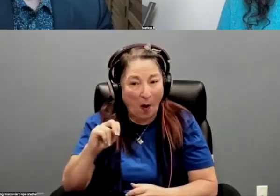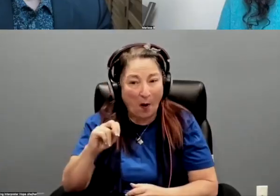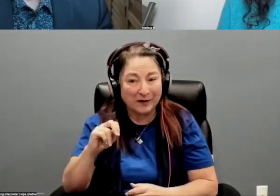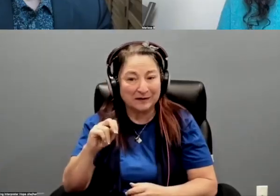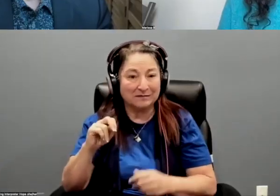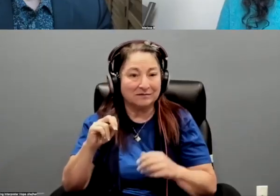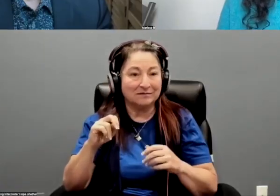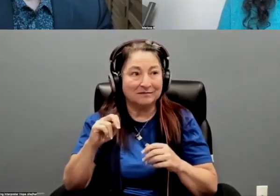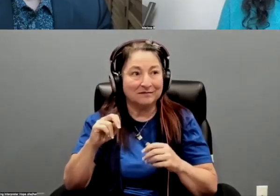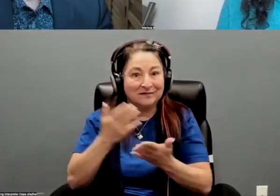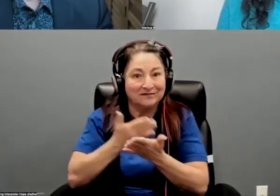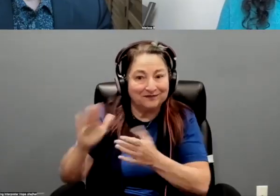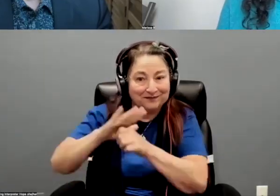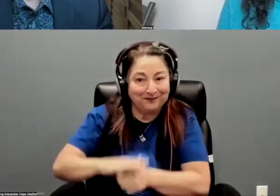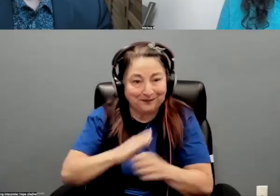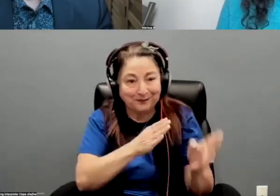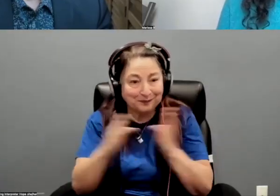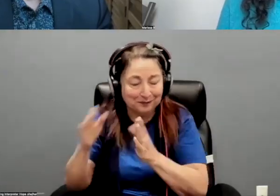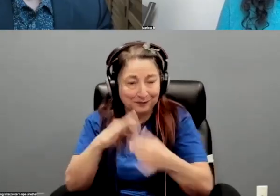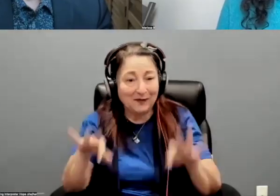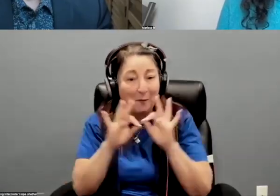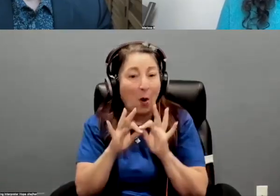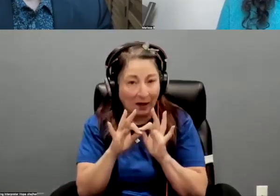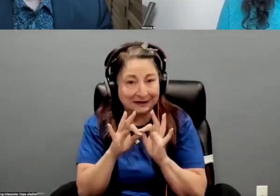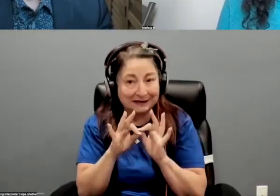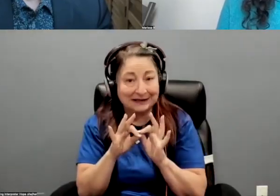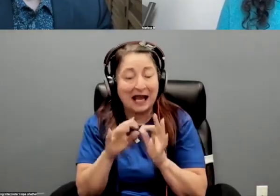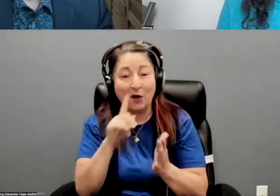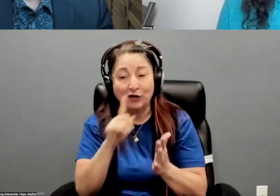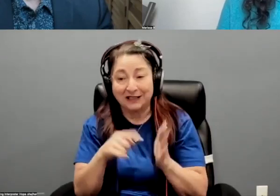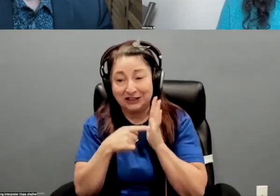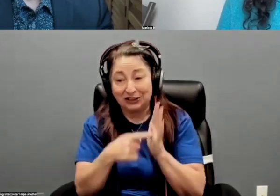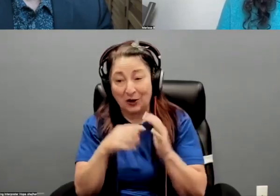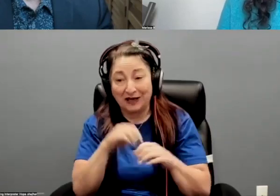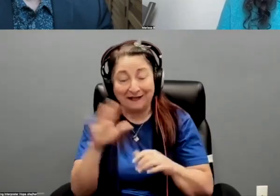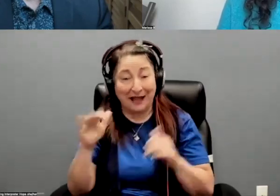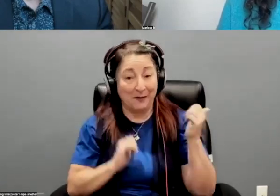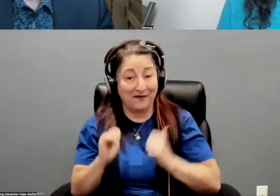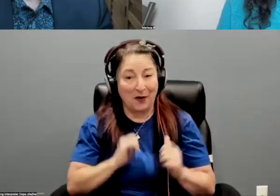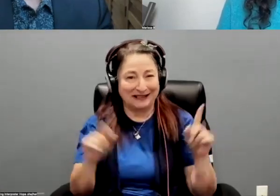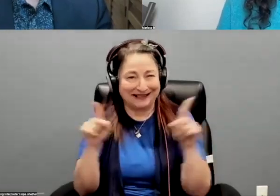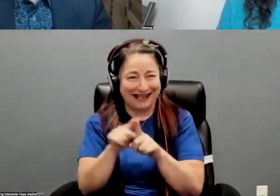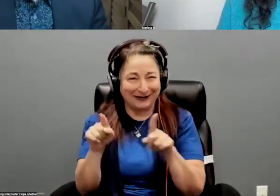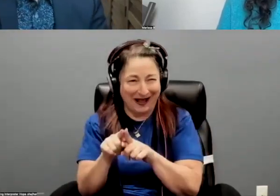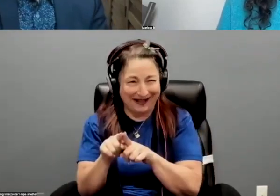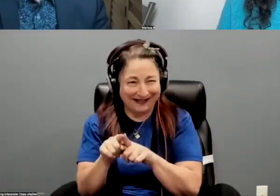very important too, and really came across in their performances as well.